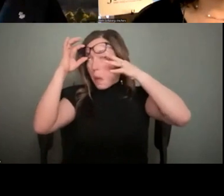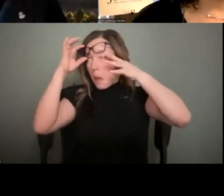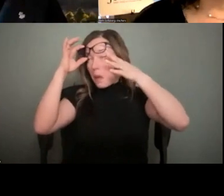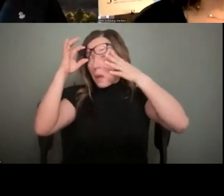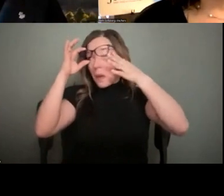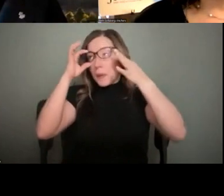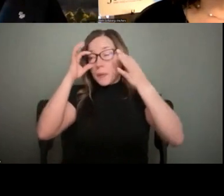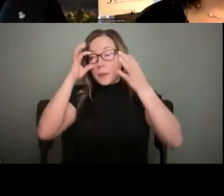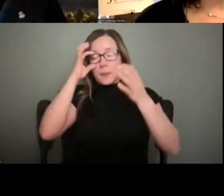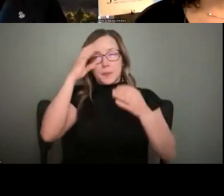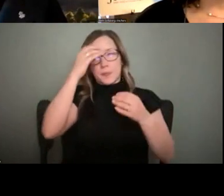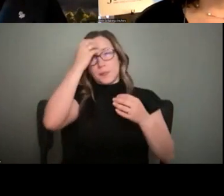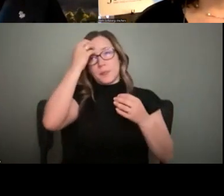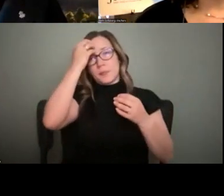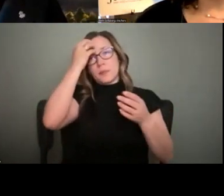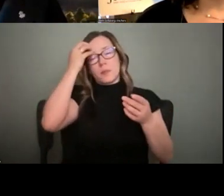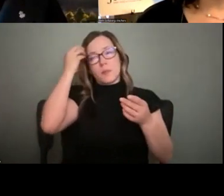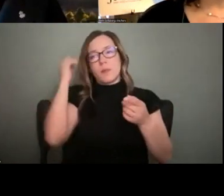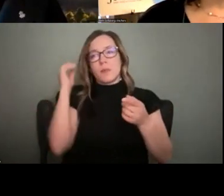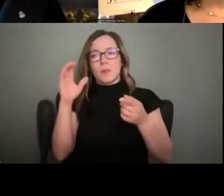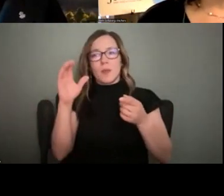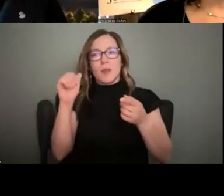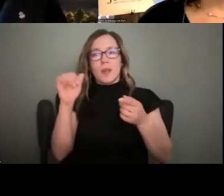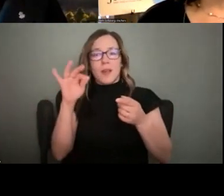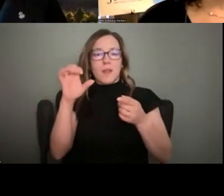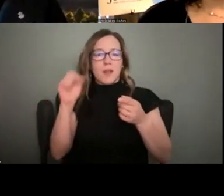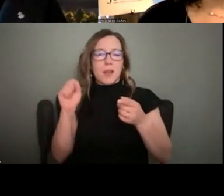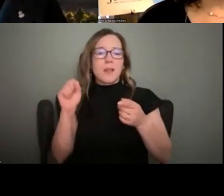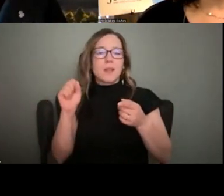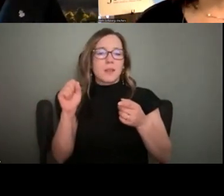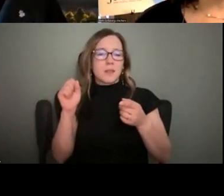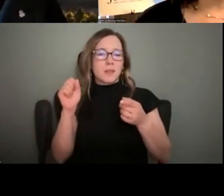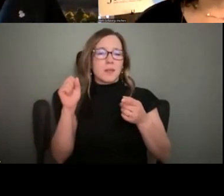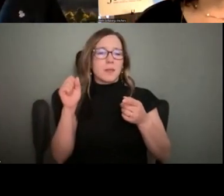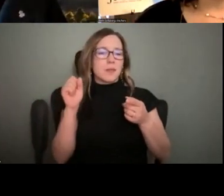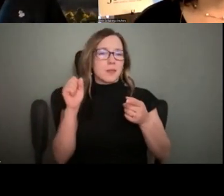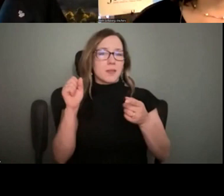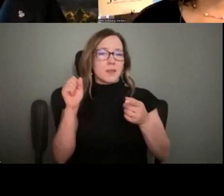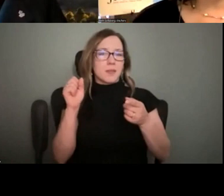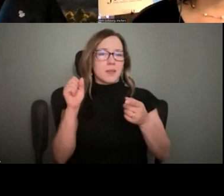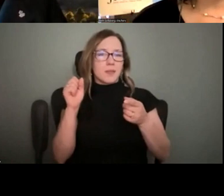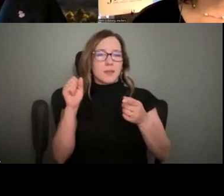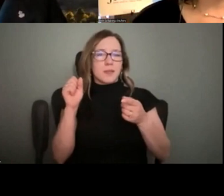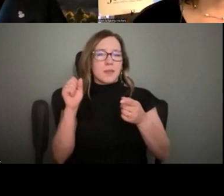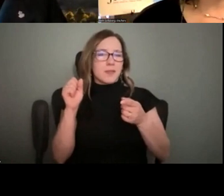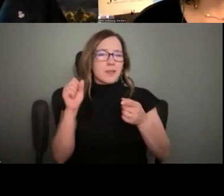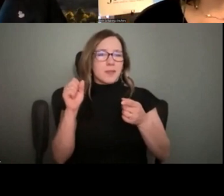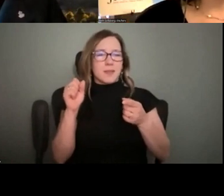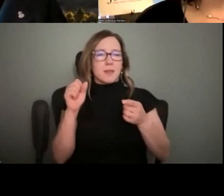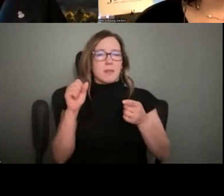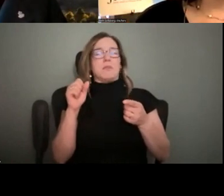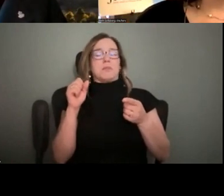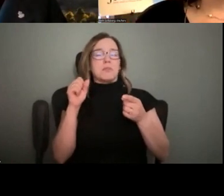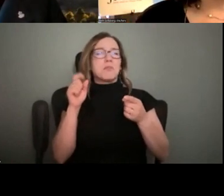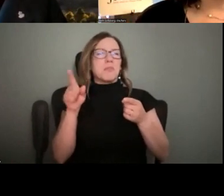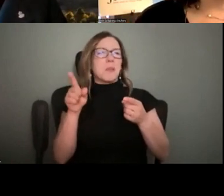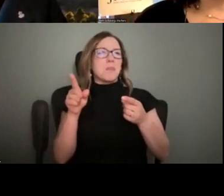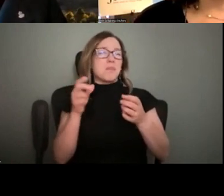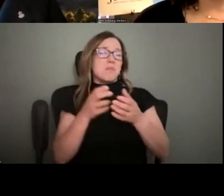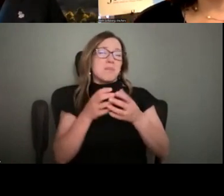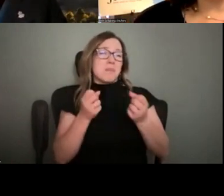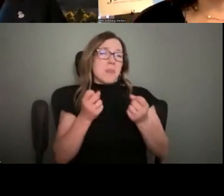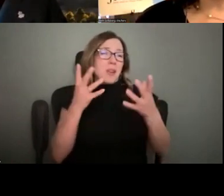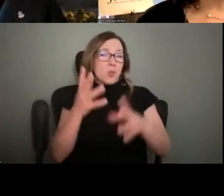I find that cafes fund their program in all sorts of ways. Many get grants from local or